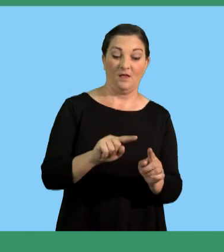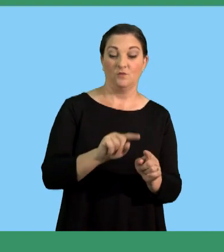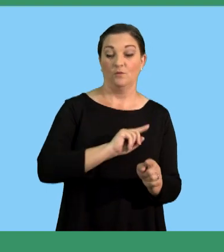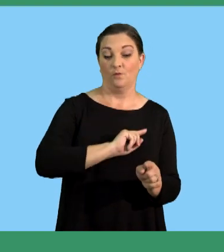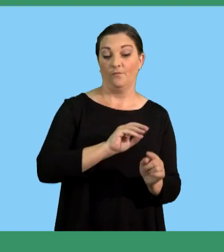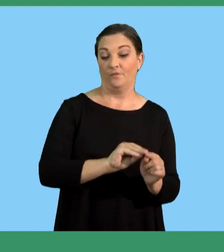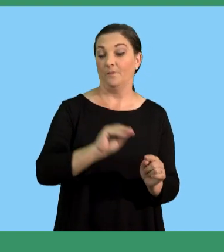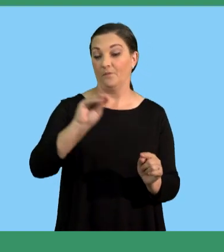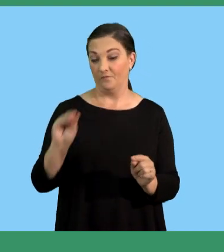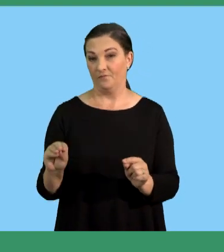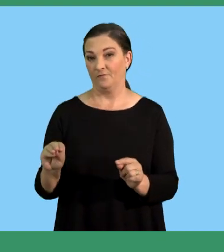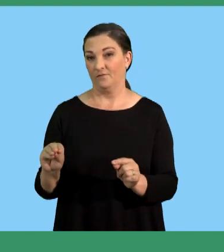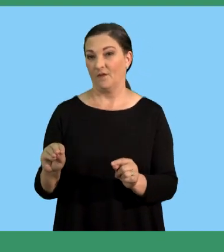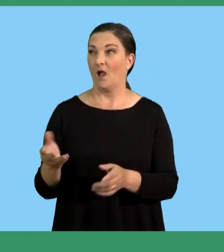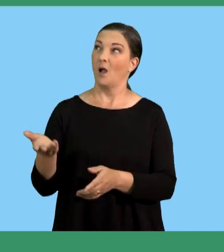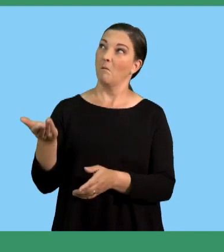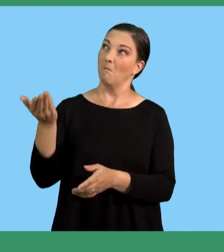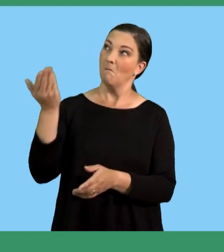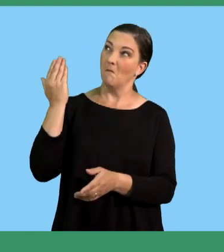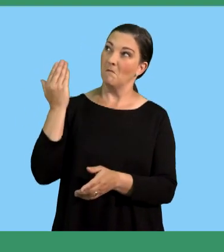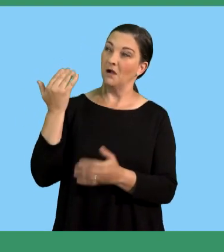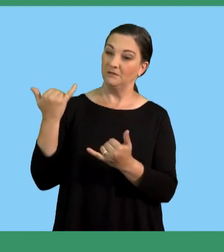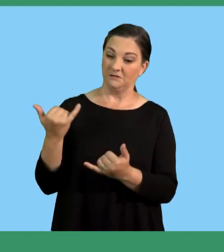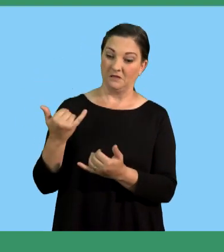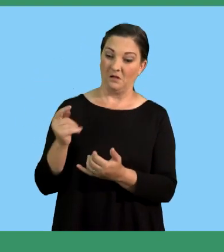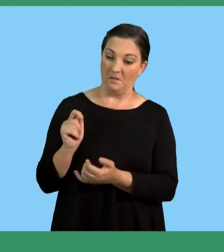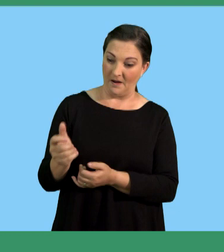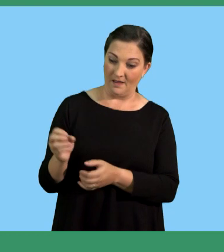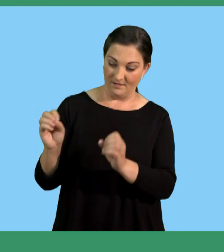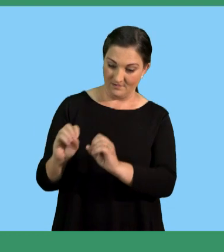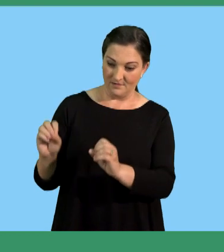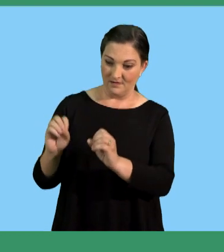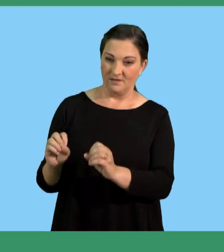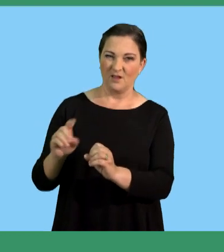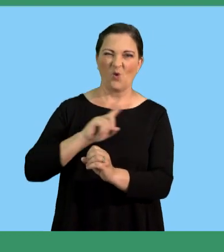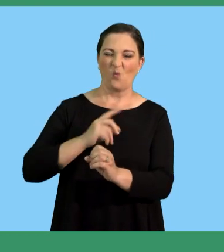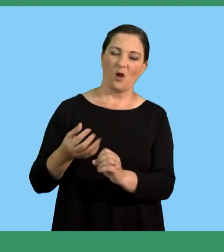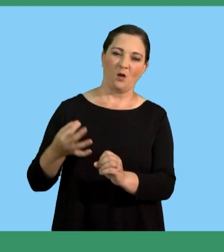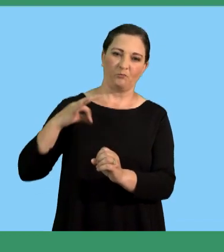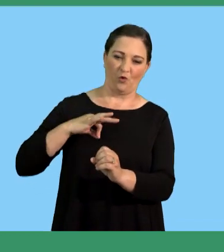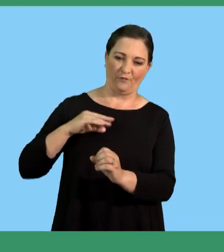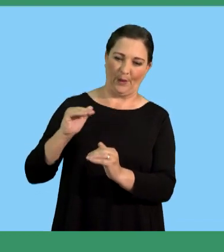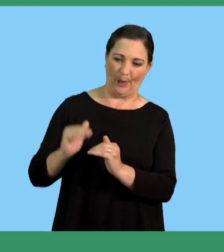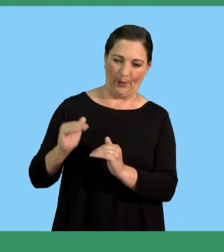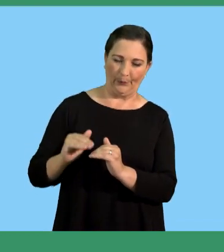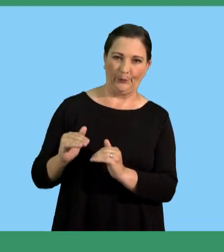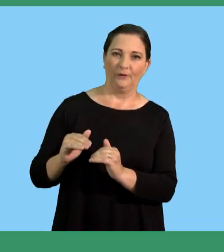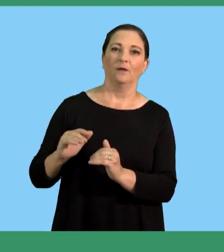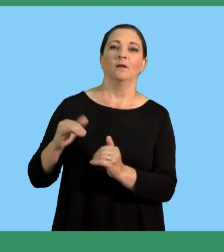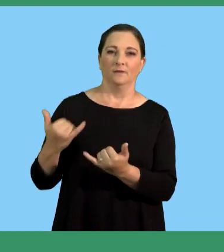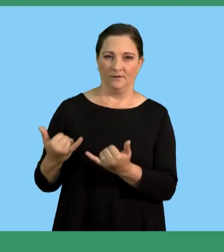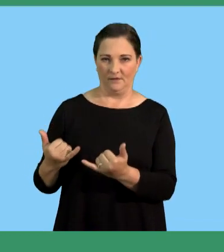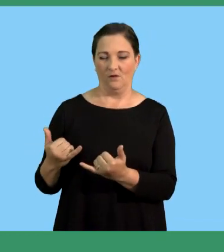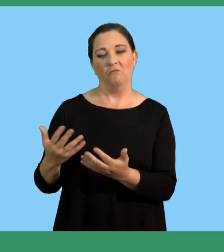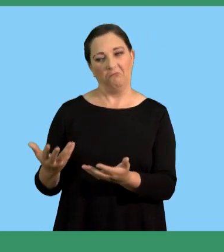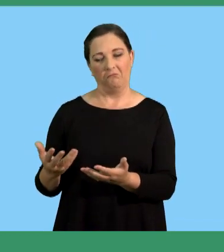2021. So hence we say shareholders are compensated for past dividends that were not paid when profits were too low to declare